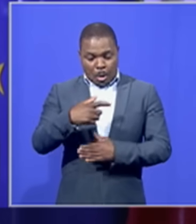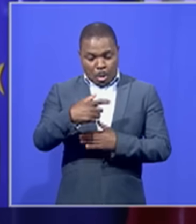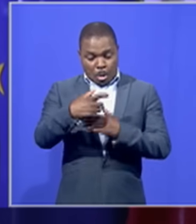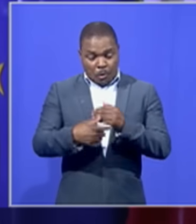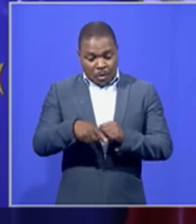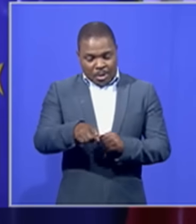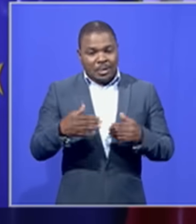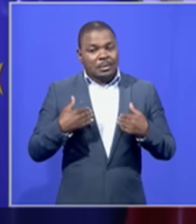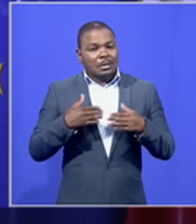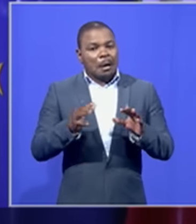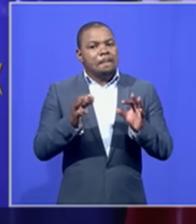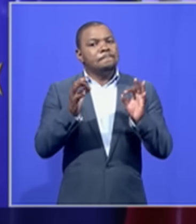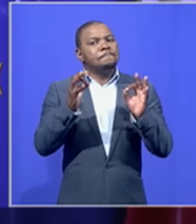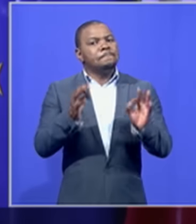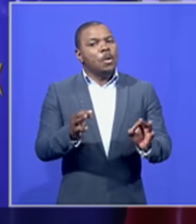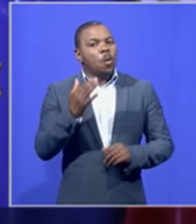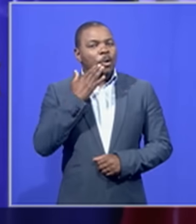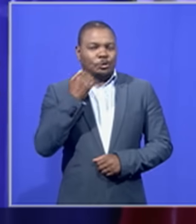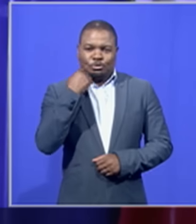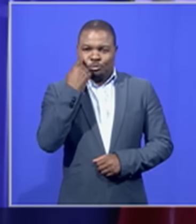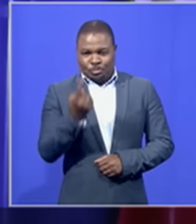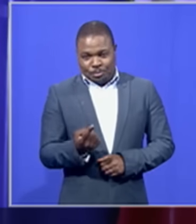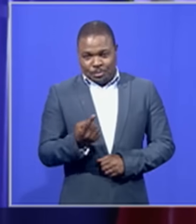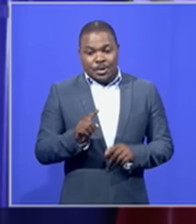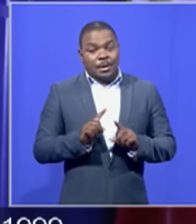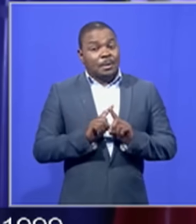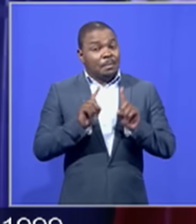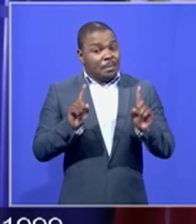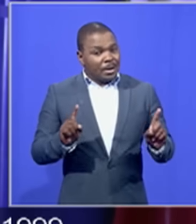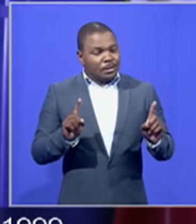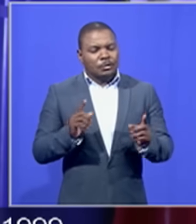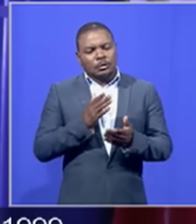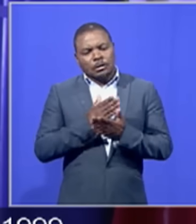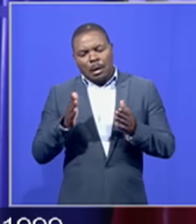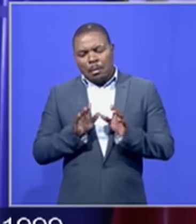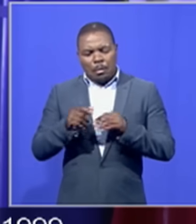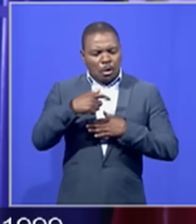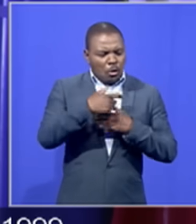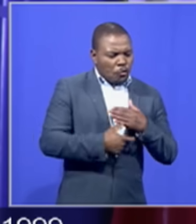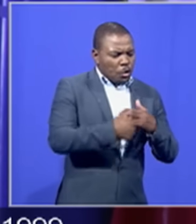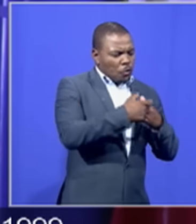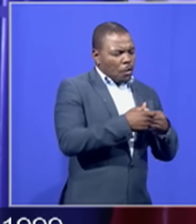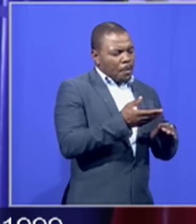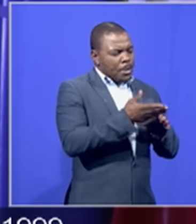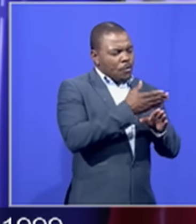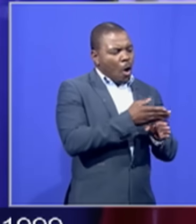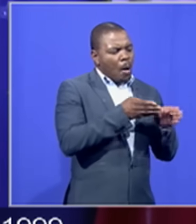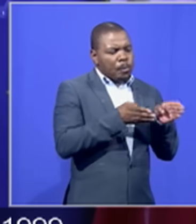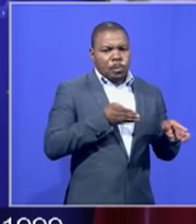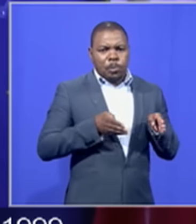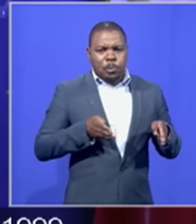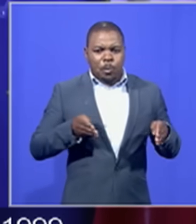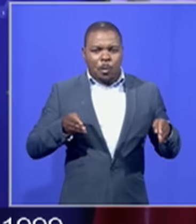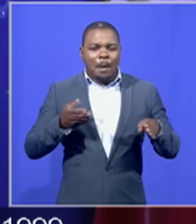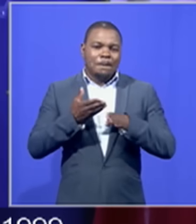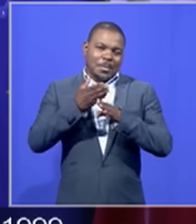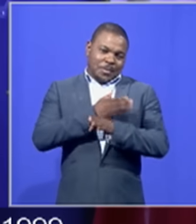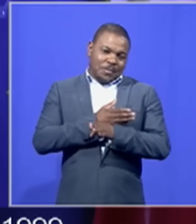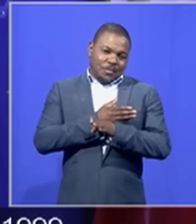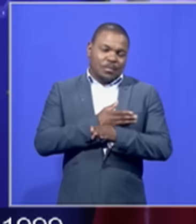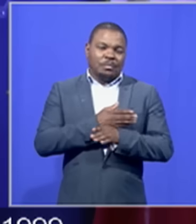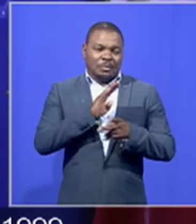e simolola semmuso ka mamoso mme le fa go ntse jalo go ntse go na le di conference tse dingwe tse di ka kwa ntle ga kopanokgolo eno tse leng